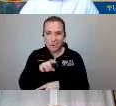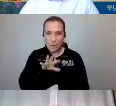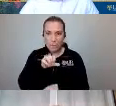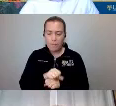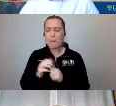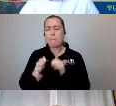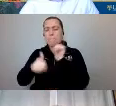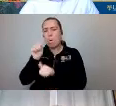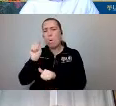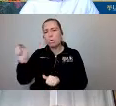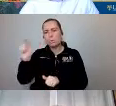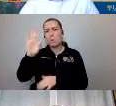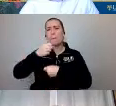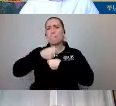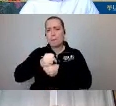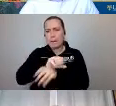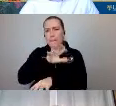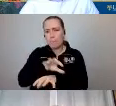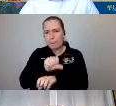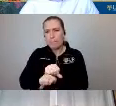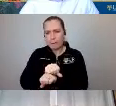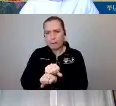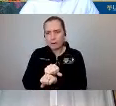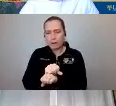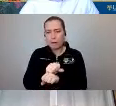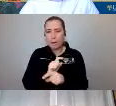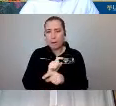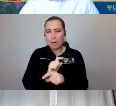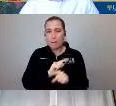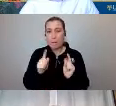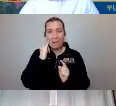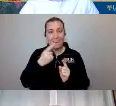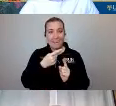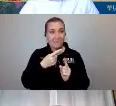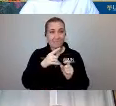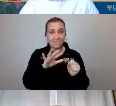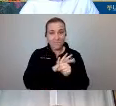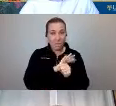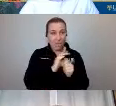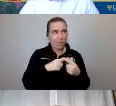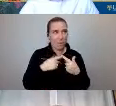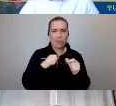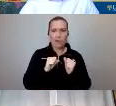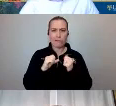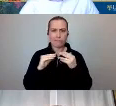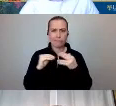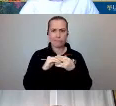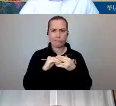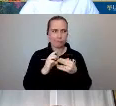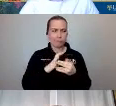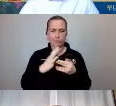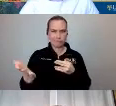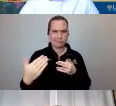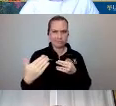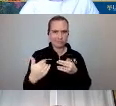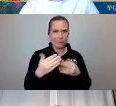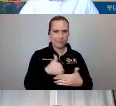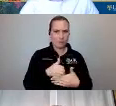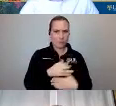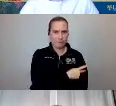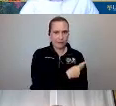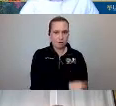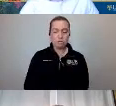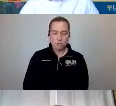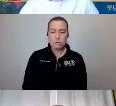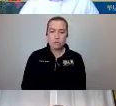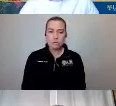appointments for lung screening studies, and we do have some backlogs in CT. There's a lot